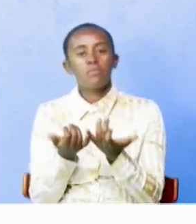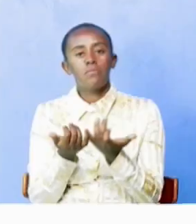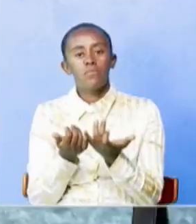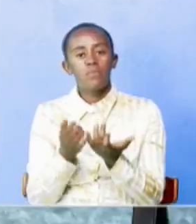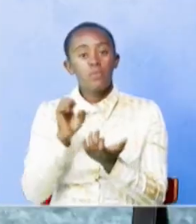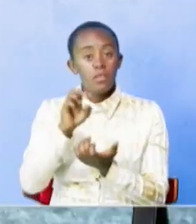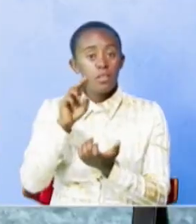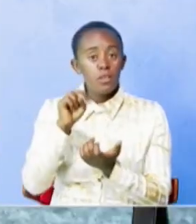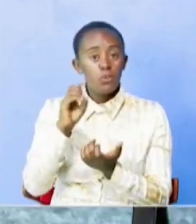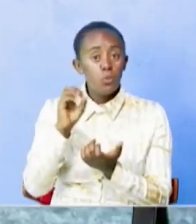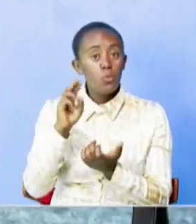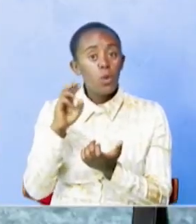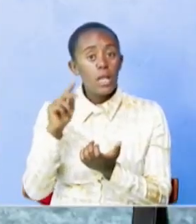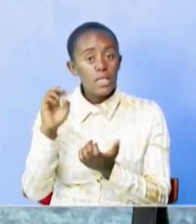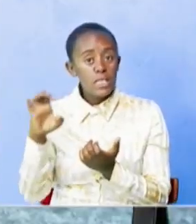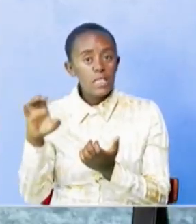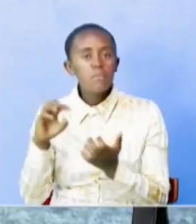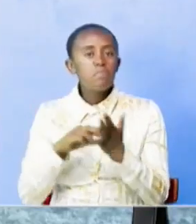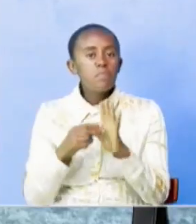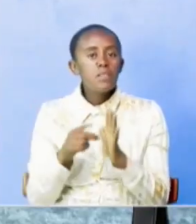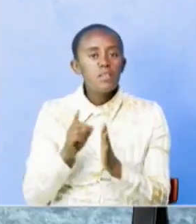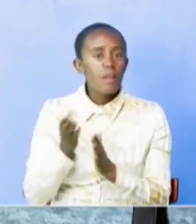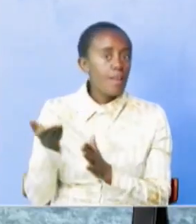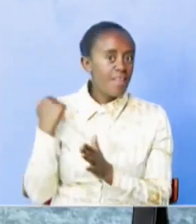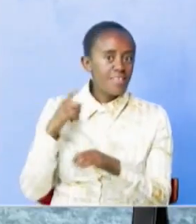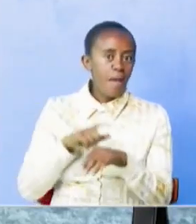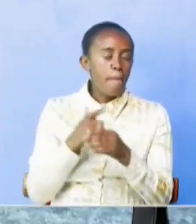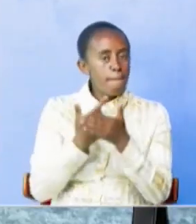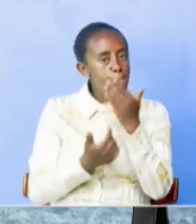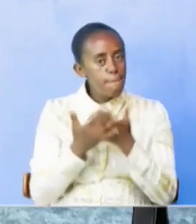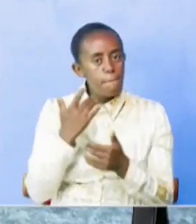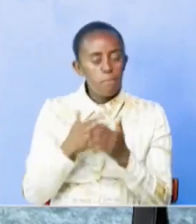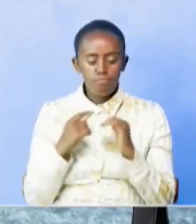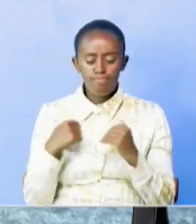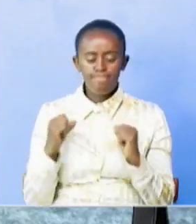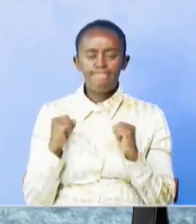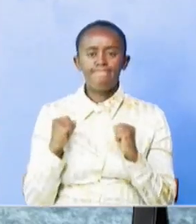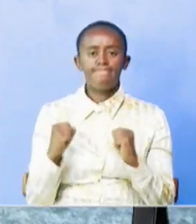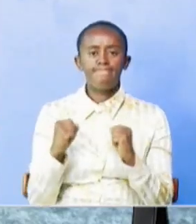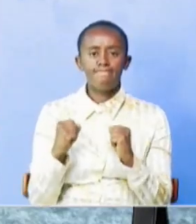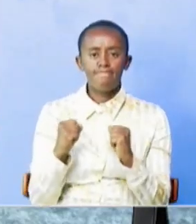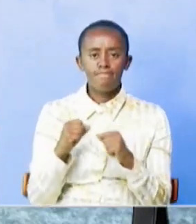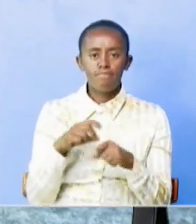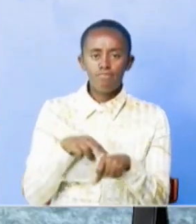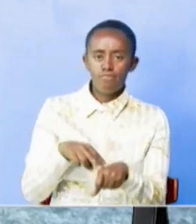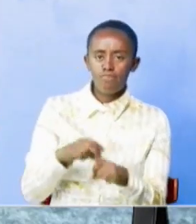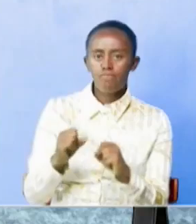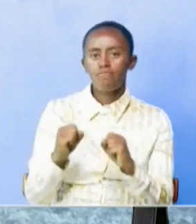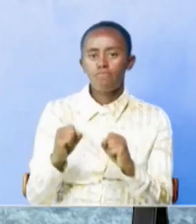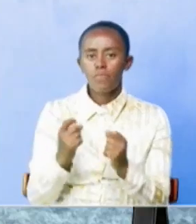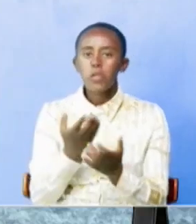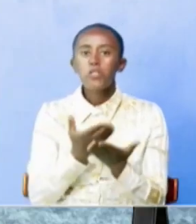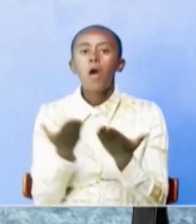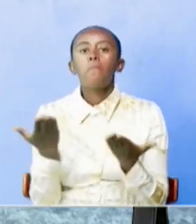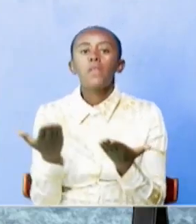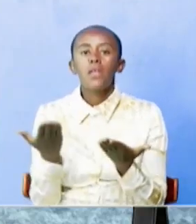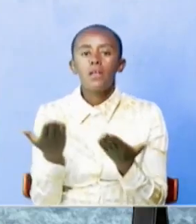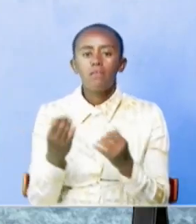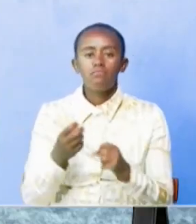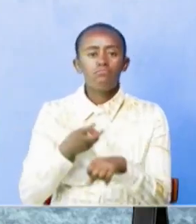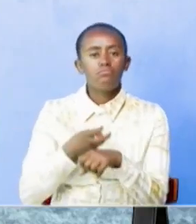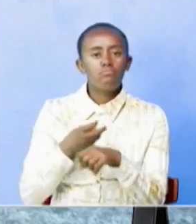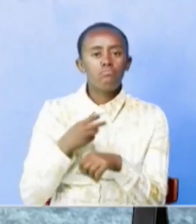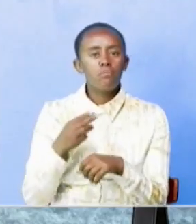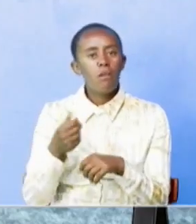Endurance is what we defined it as last time, is the ability to withstand something hard,